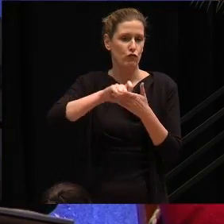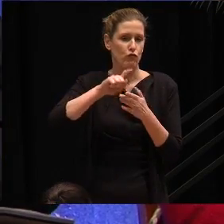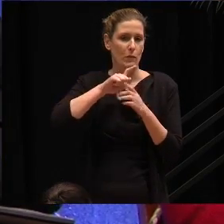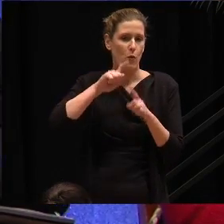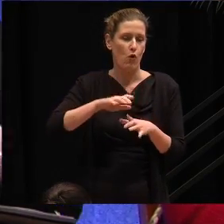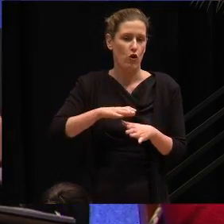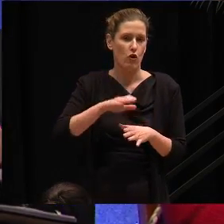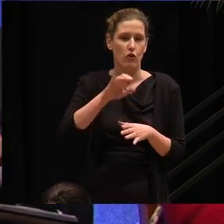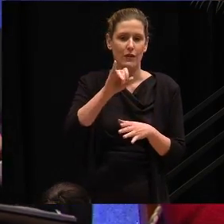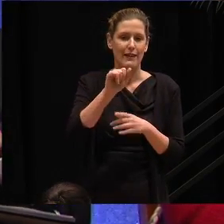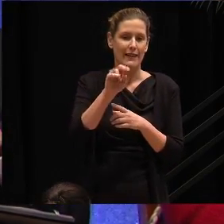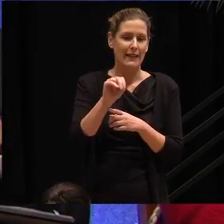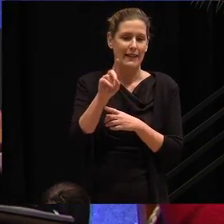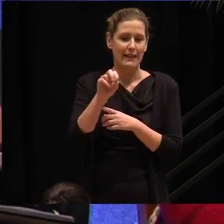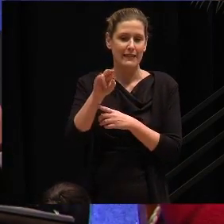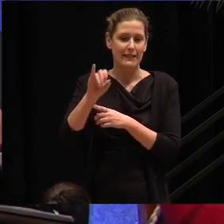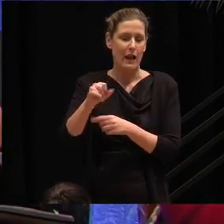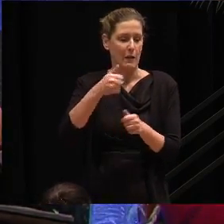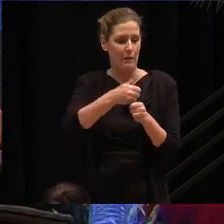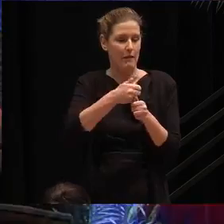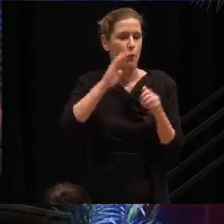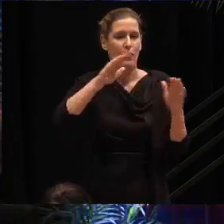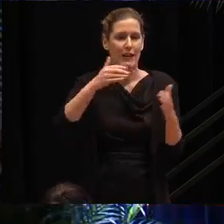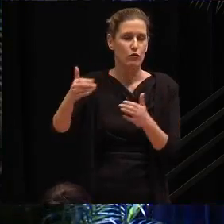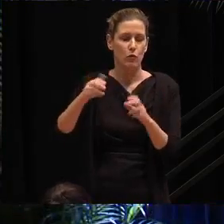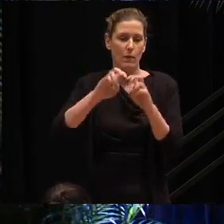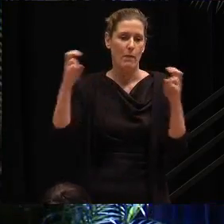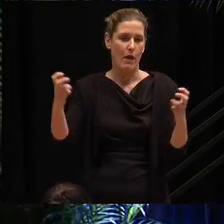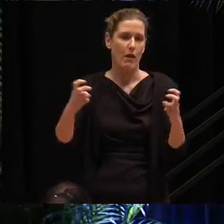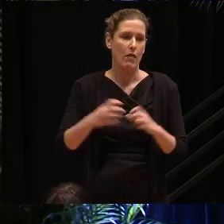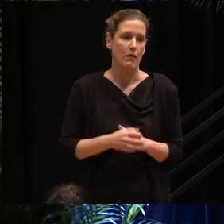Ian Donnis, who will introduce the panel. Thanks.